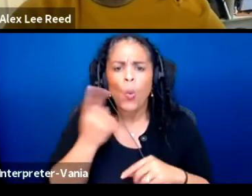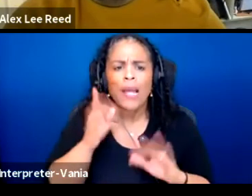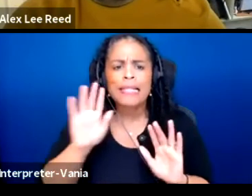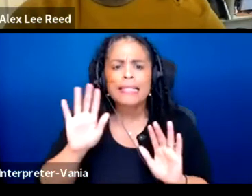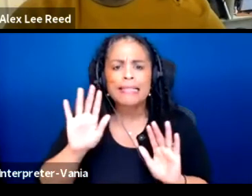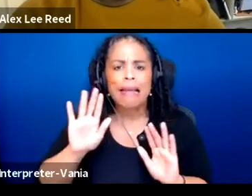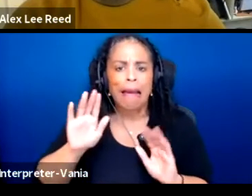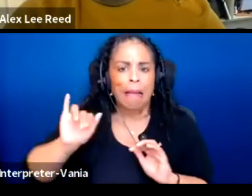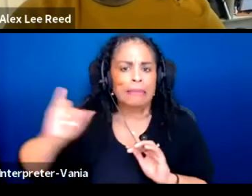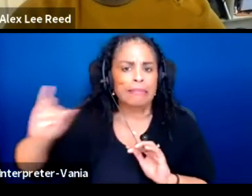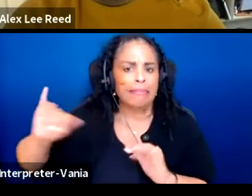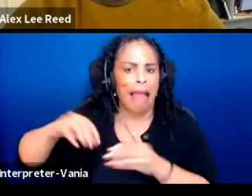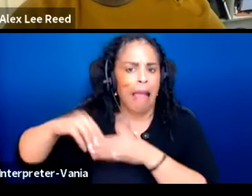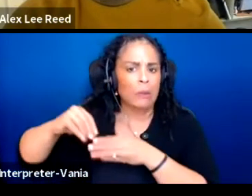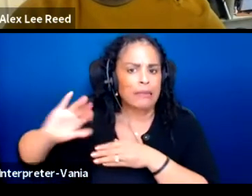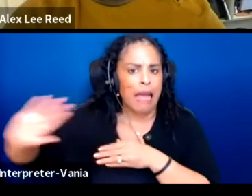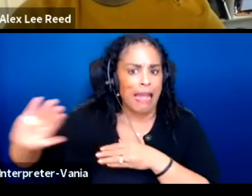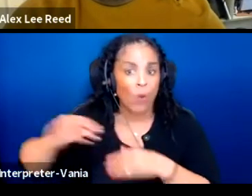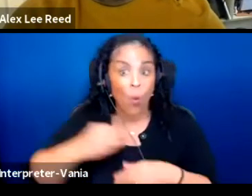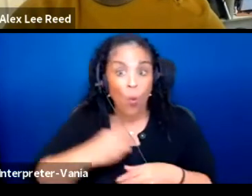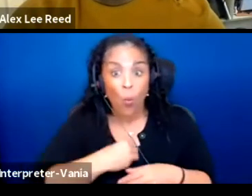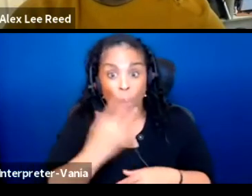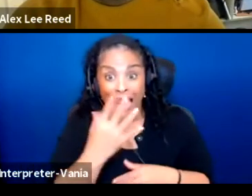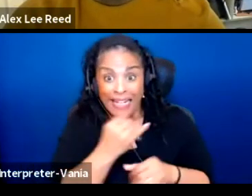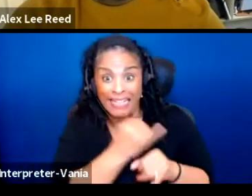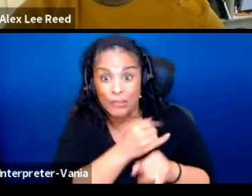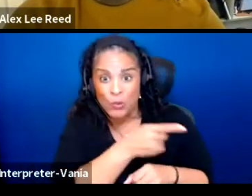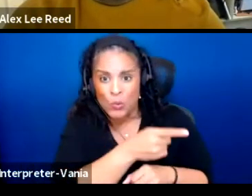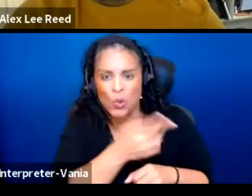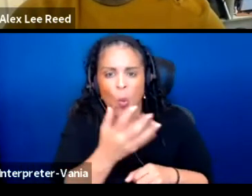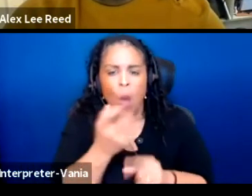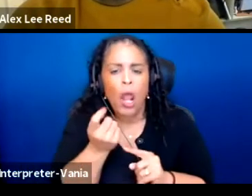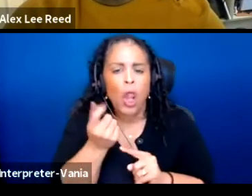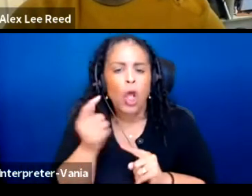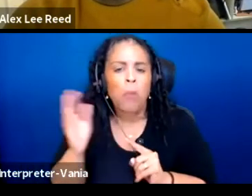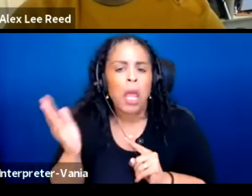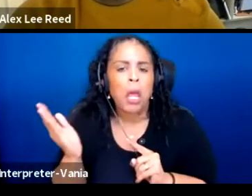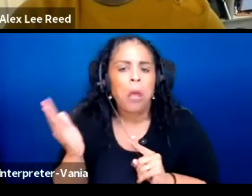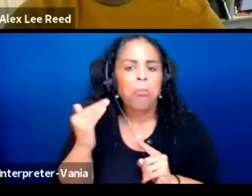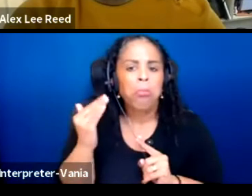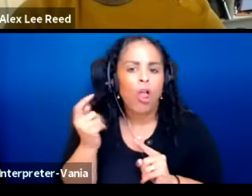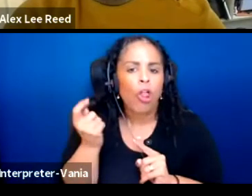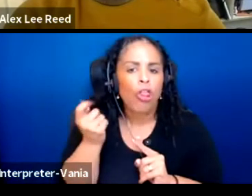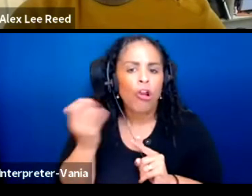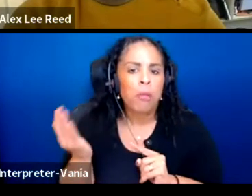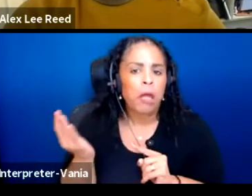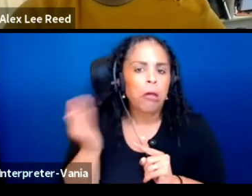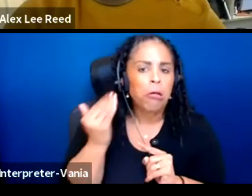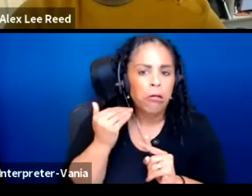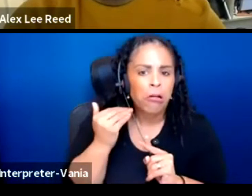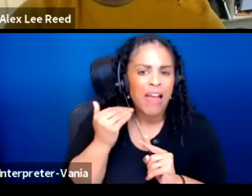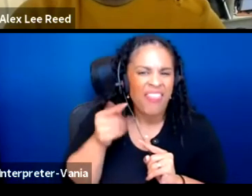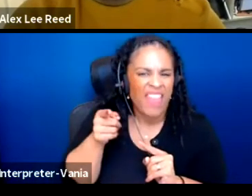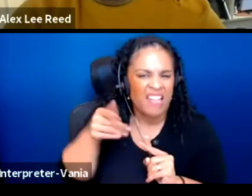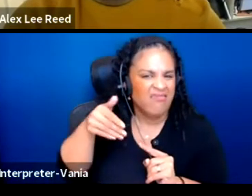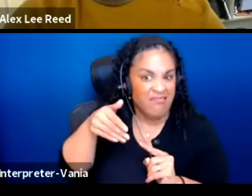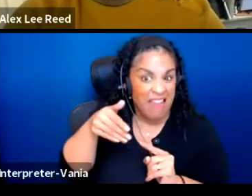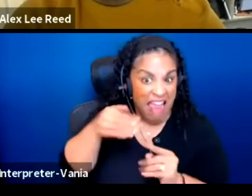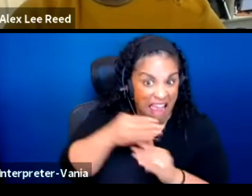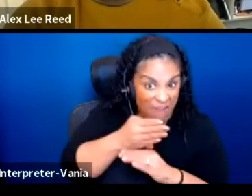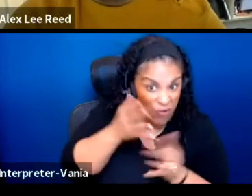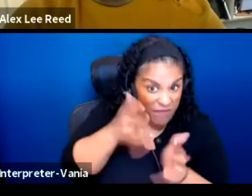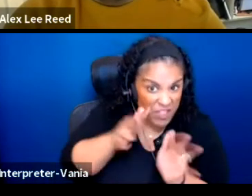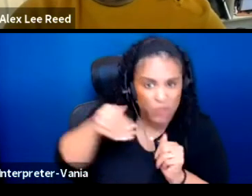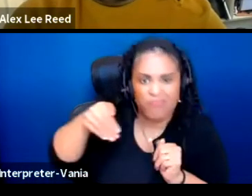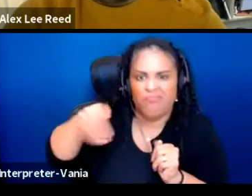and in these white institutions, they only want a little bit of that. Come in a little bit and you do a little bit, then please go away, you